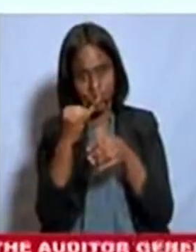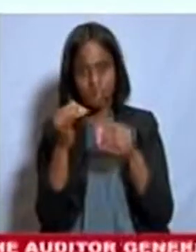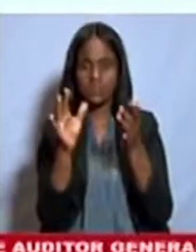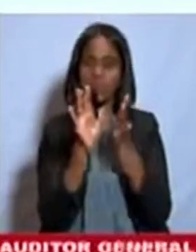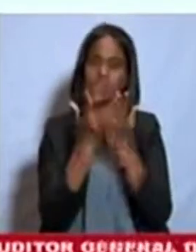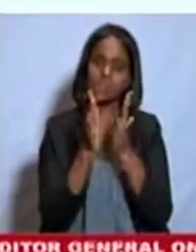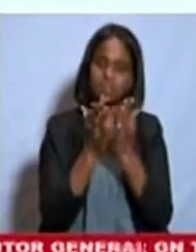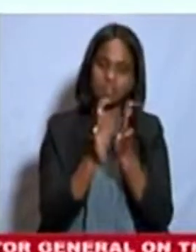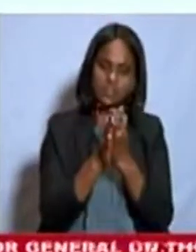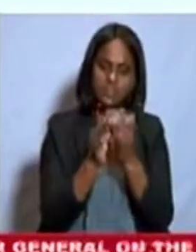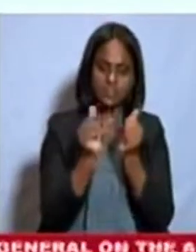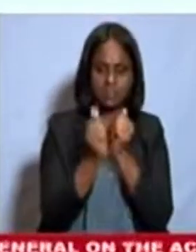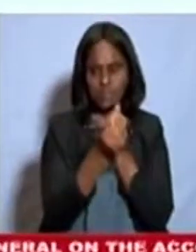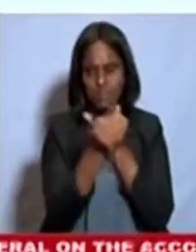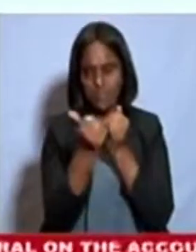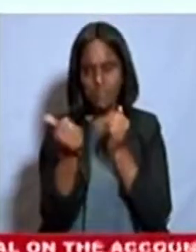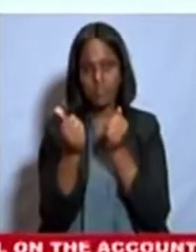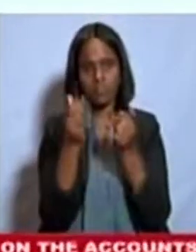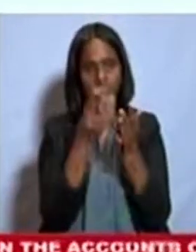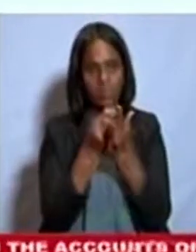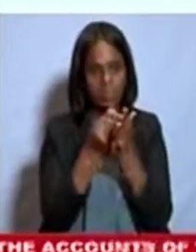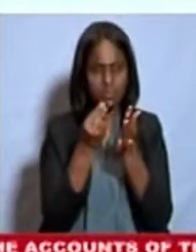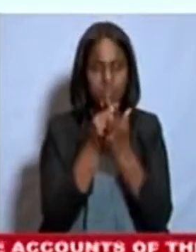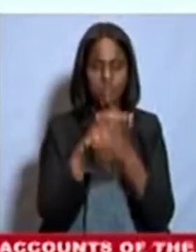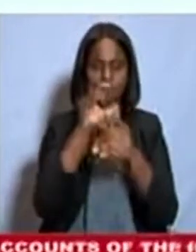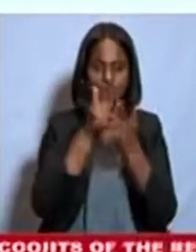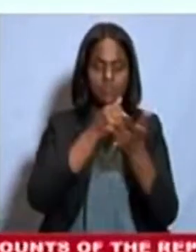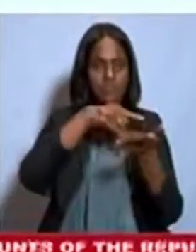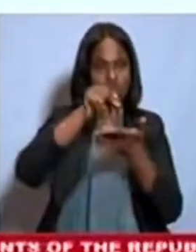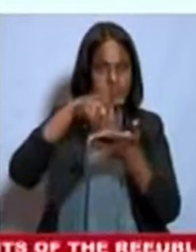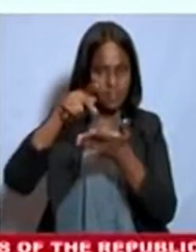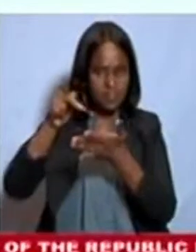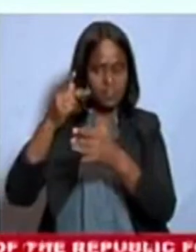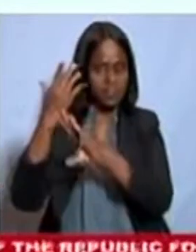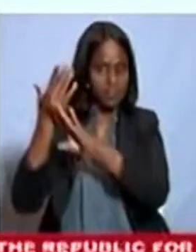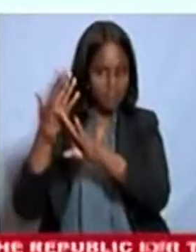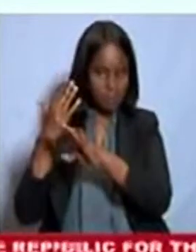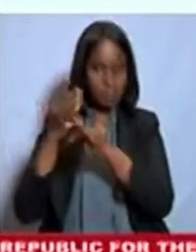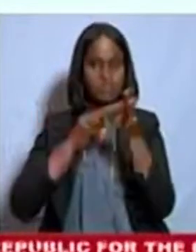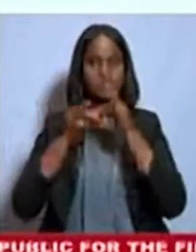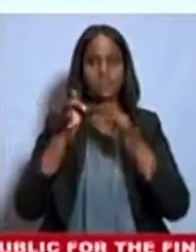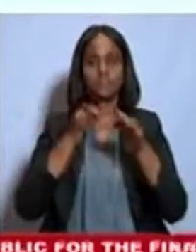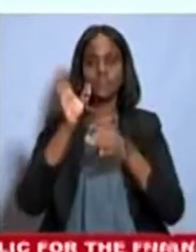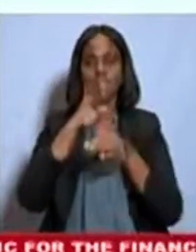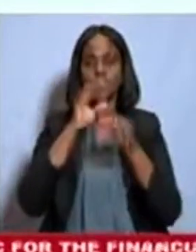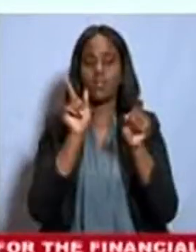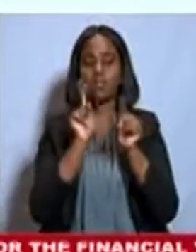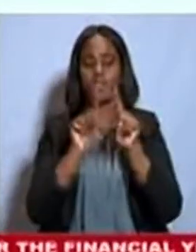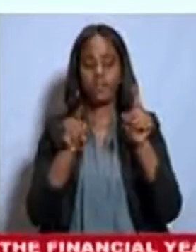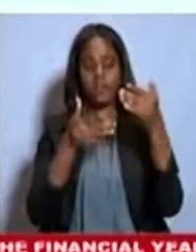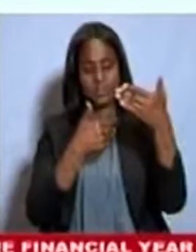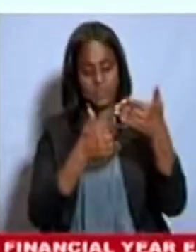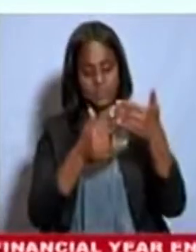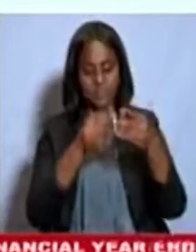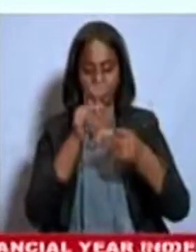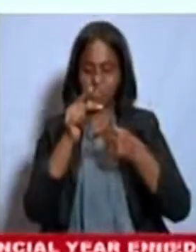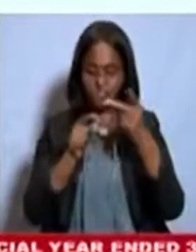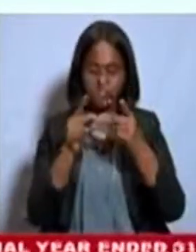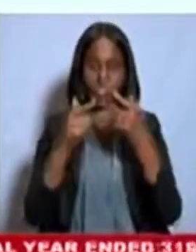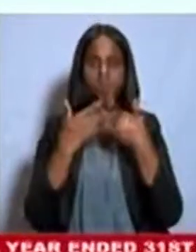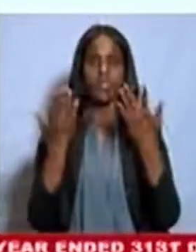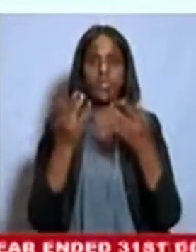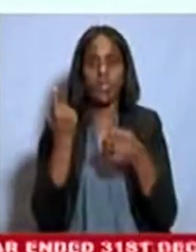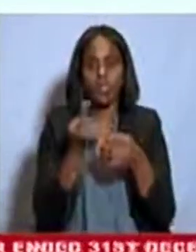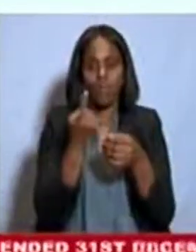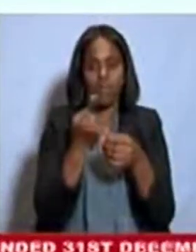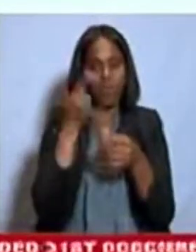documents, and other requisite fees were paid as earlier explained, but the title deeds have not been processed except